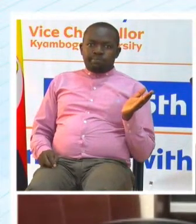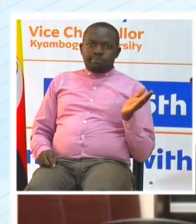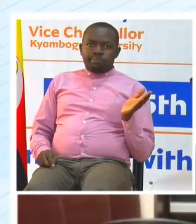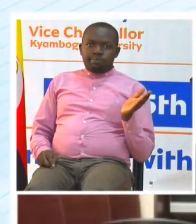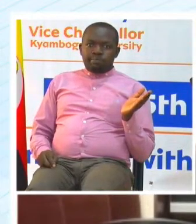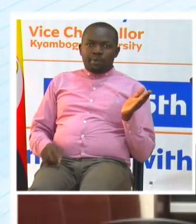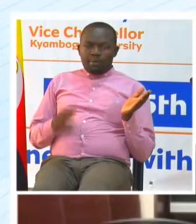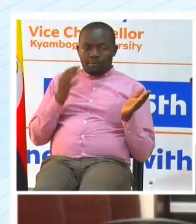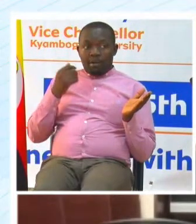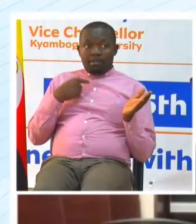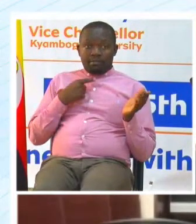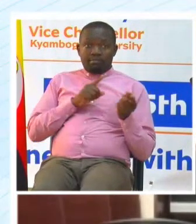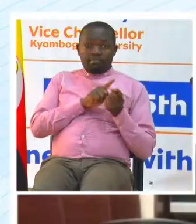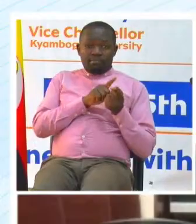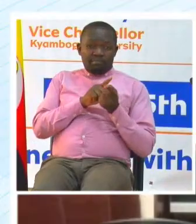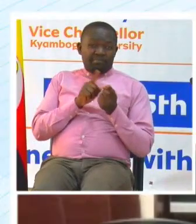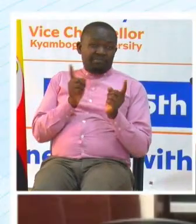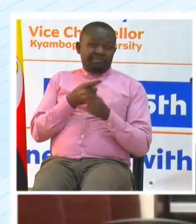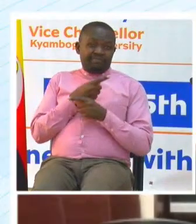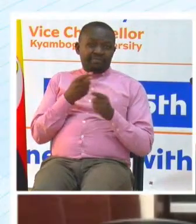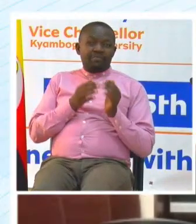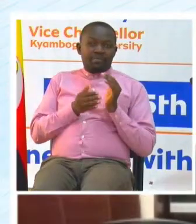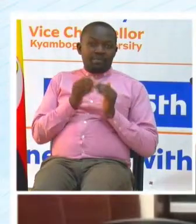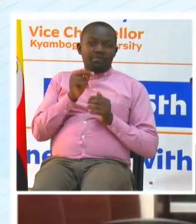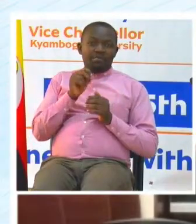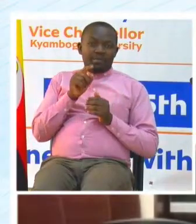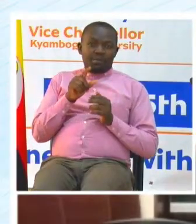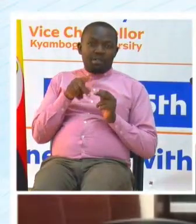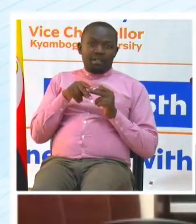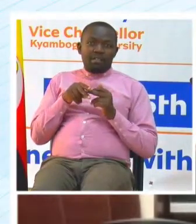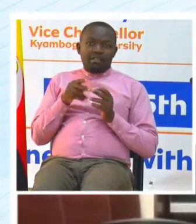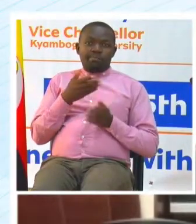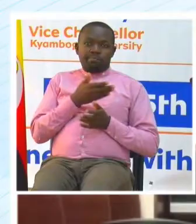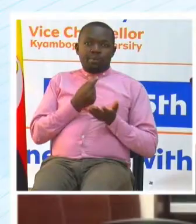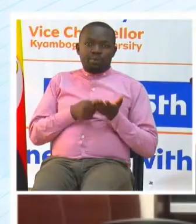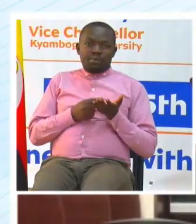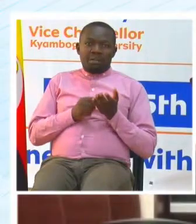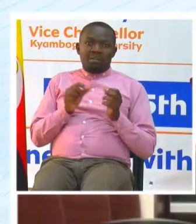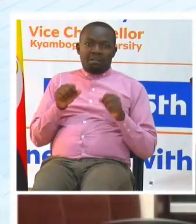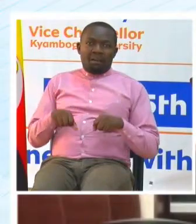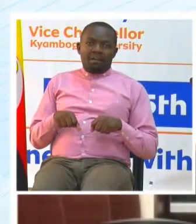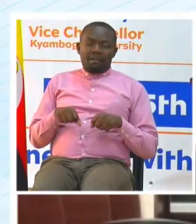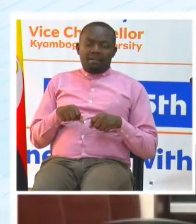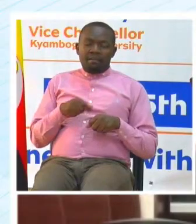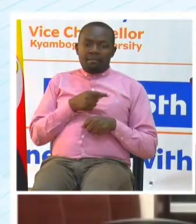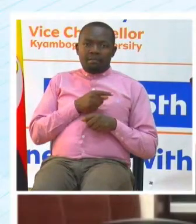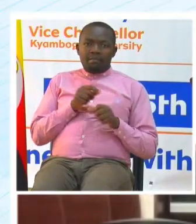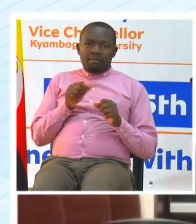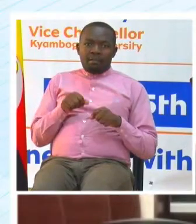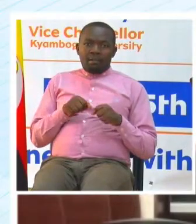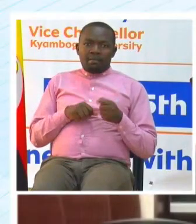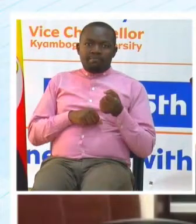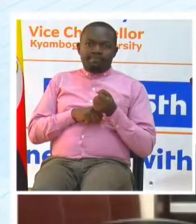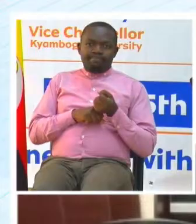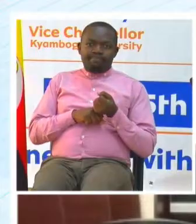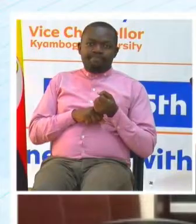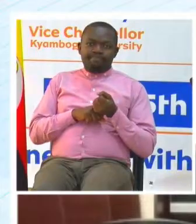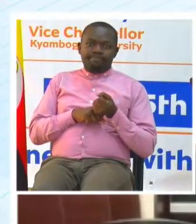in Uganda that can guide you. You just need to set your goals up.